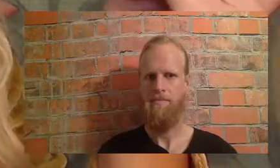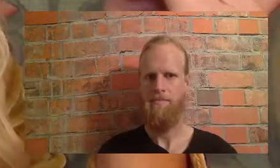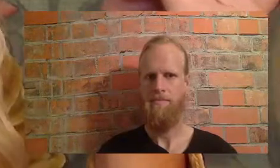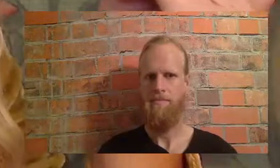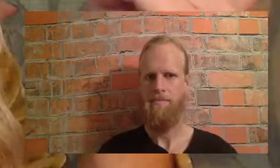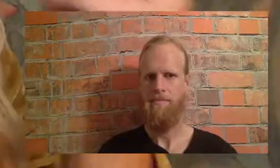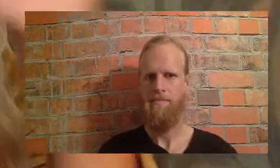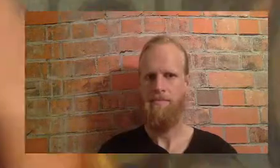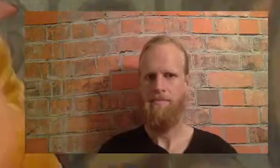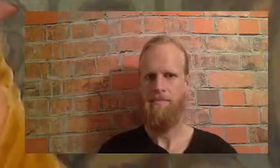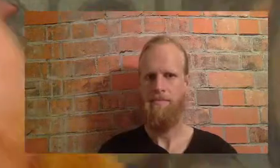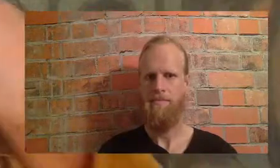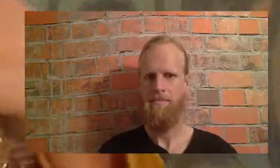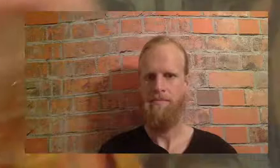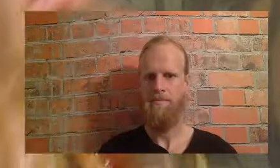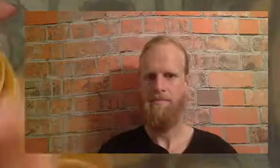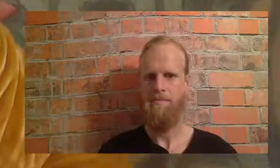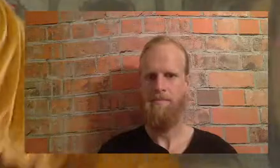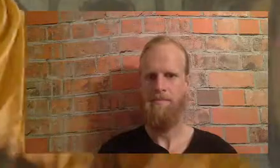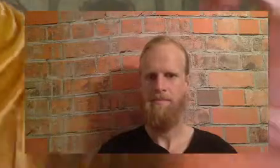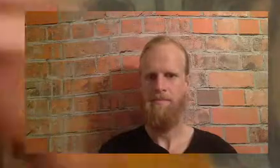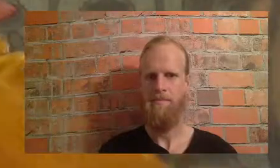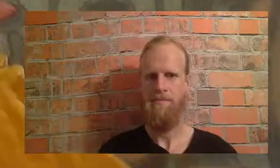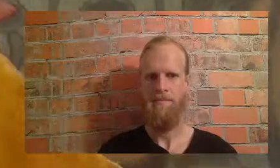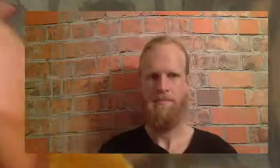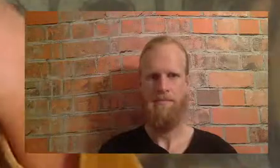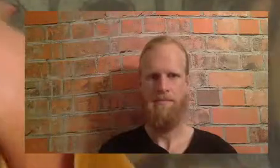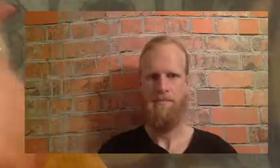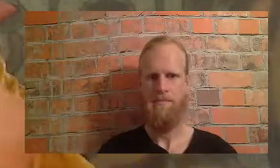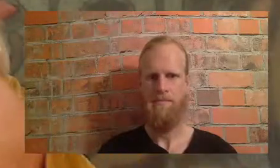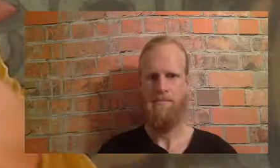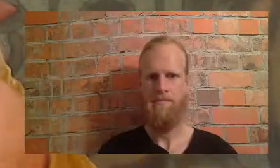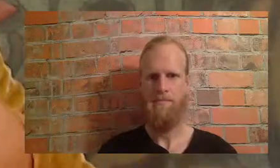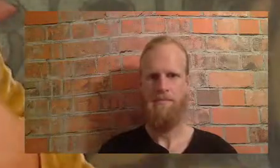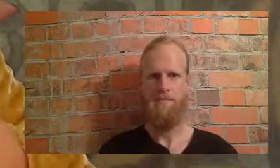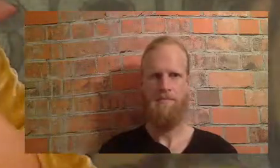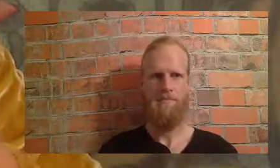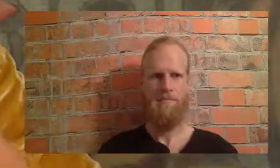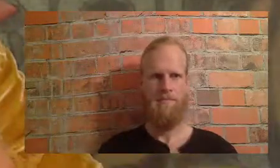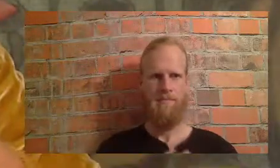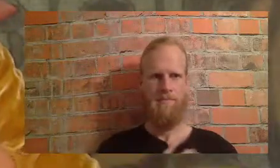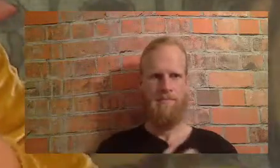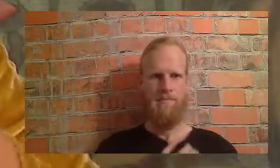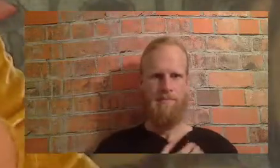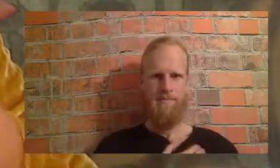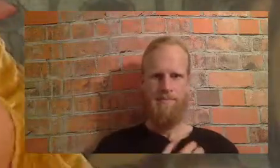also. So many people moving so quickly. Let's continue on.